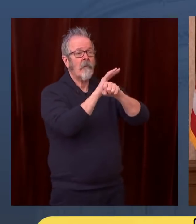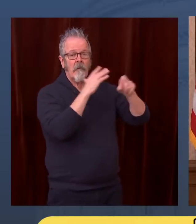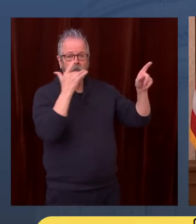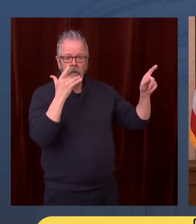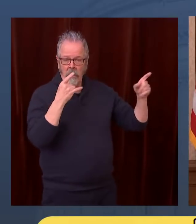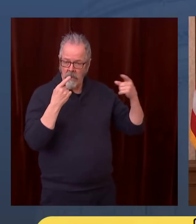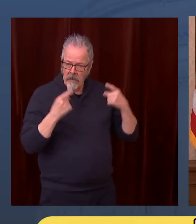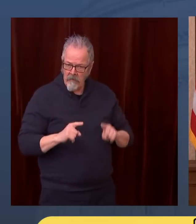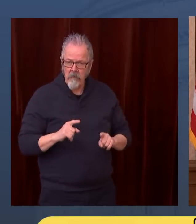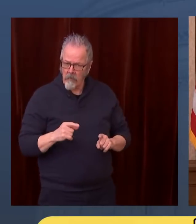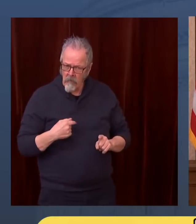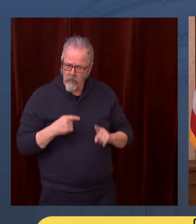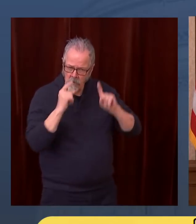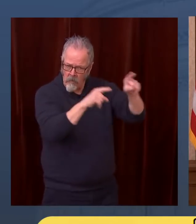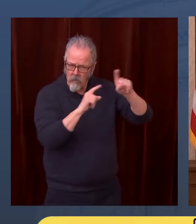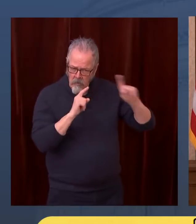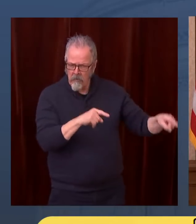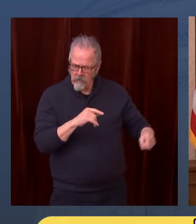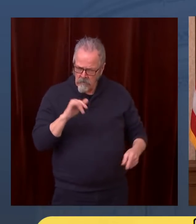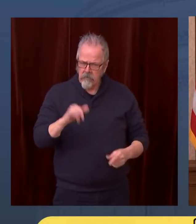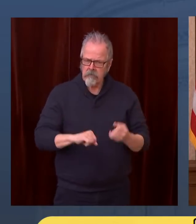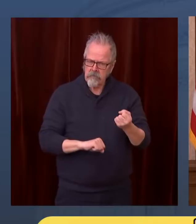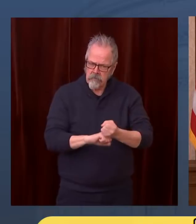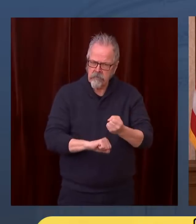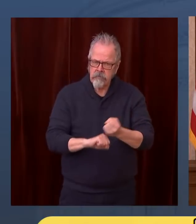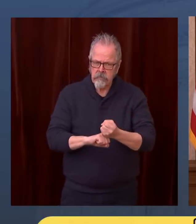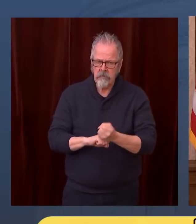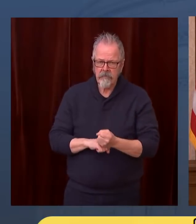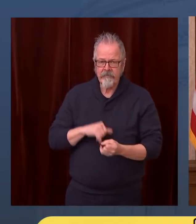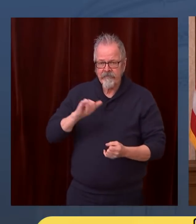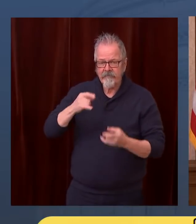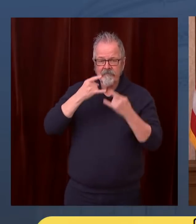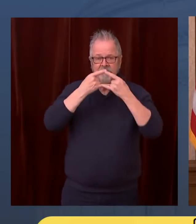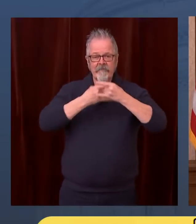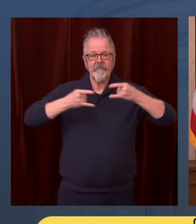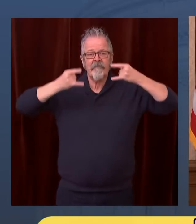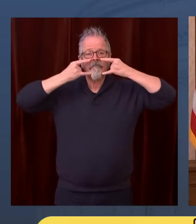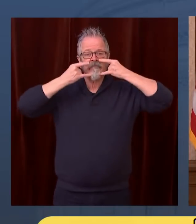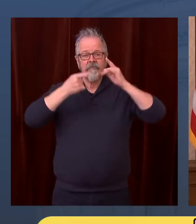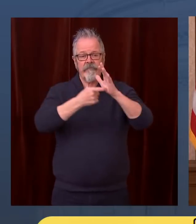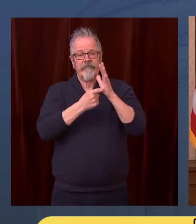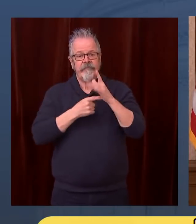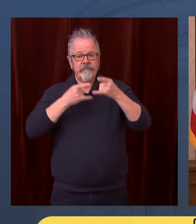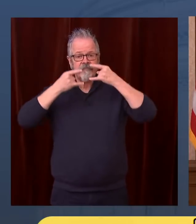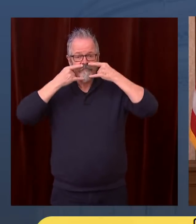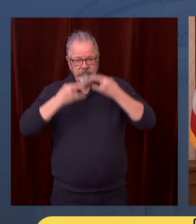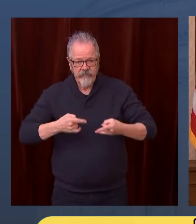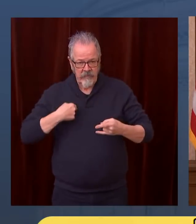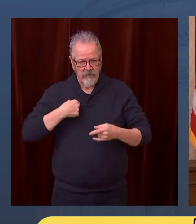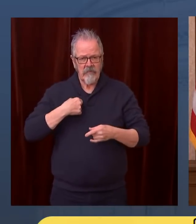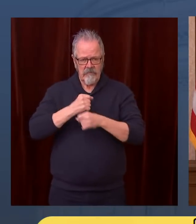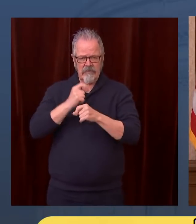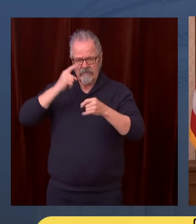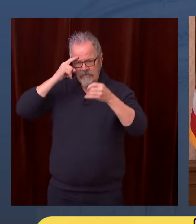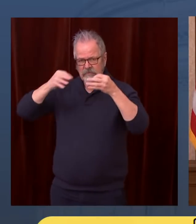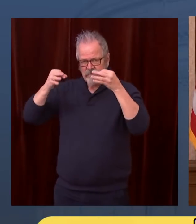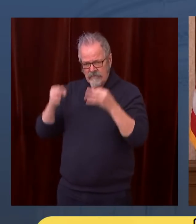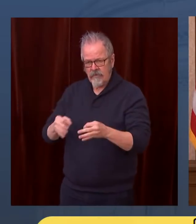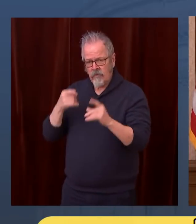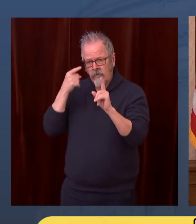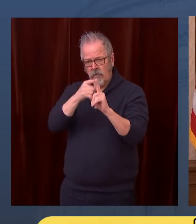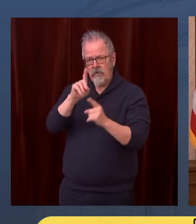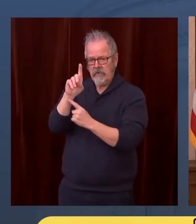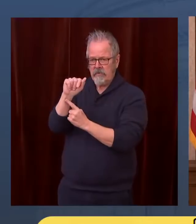a date for ending this mask mandate. I know that there are some people who feel that it should have been